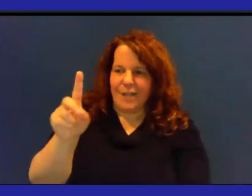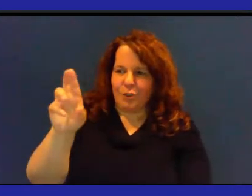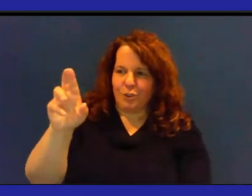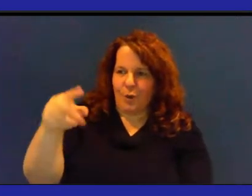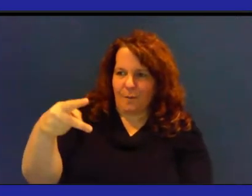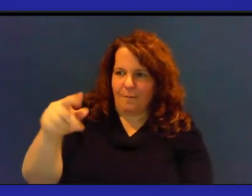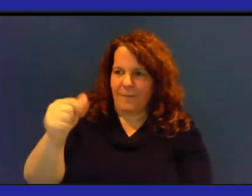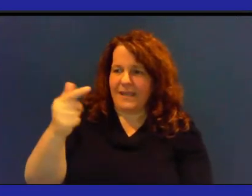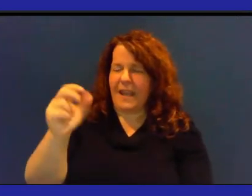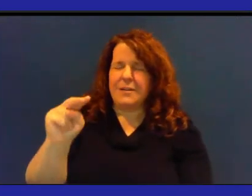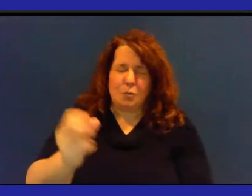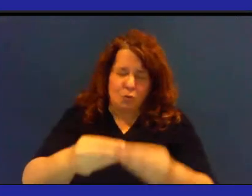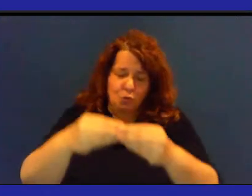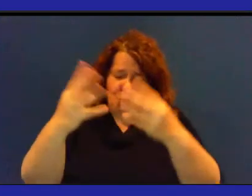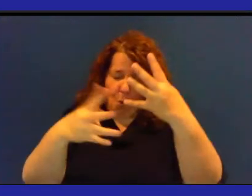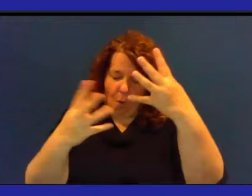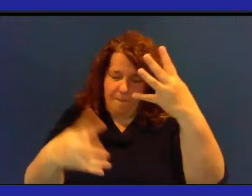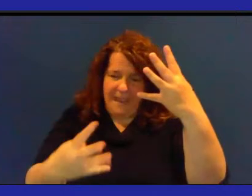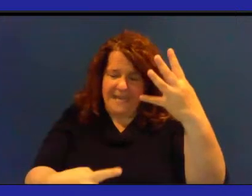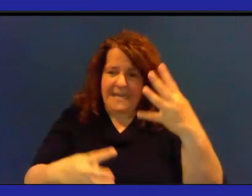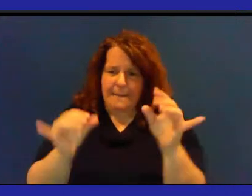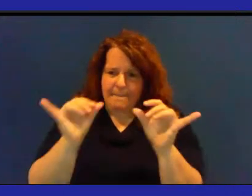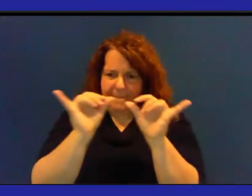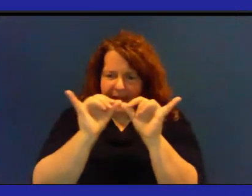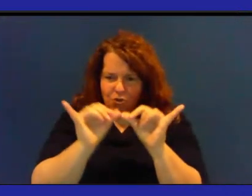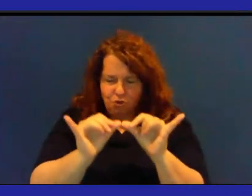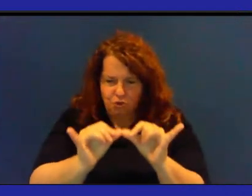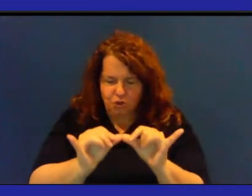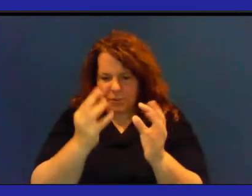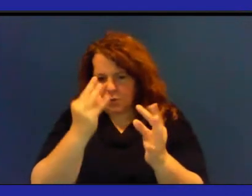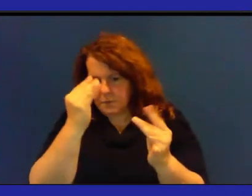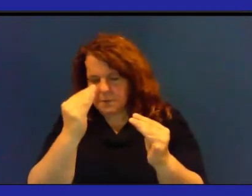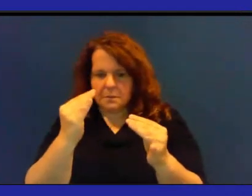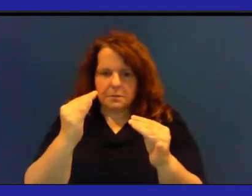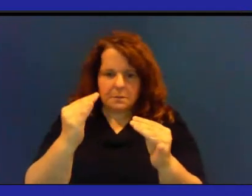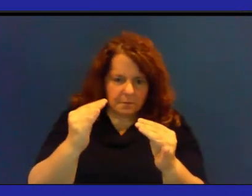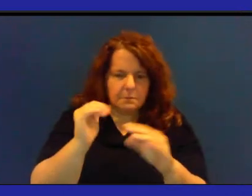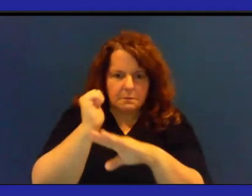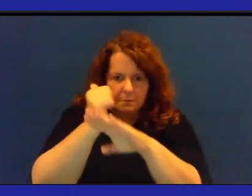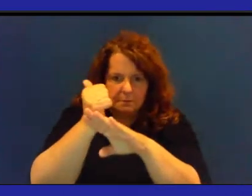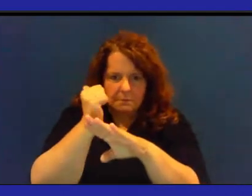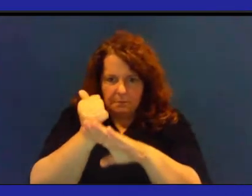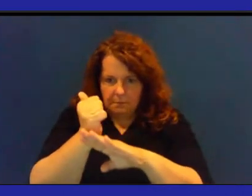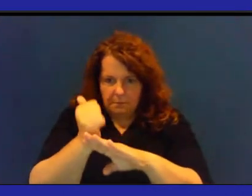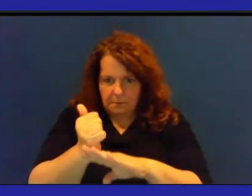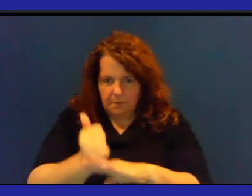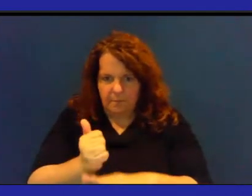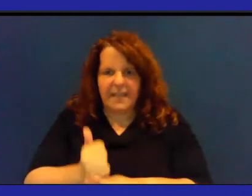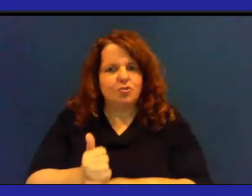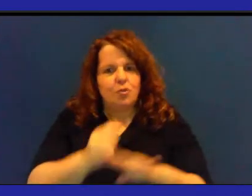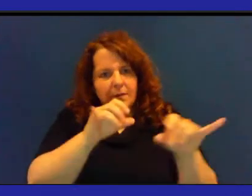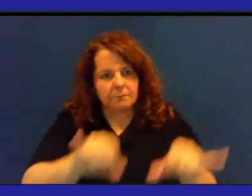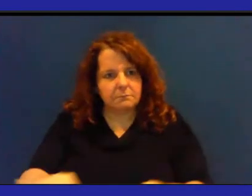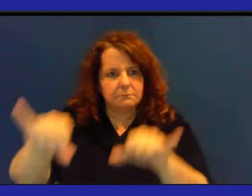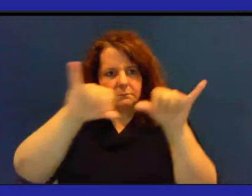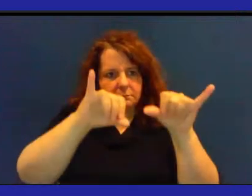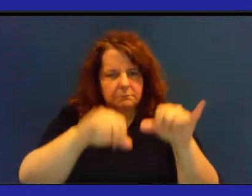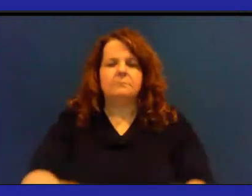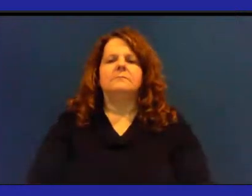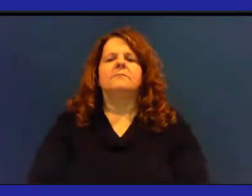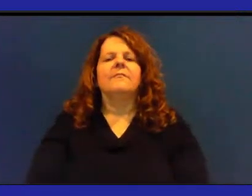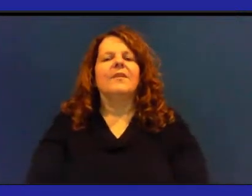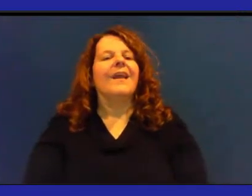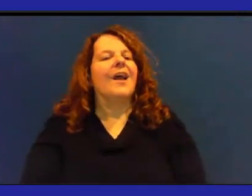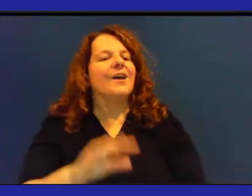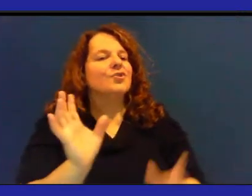many measures and, the time and thoughtfulness that goes into that. We want to make sure that they're applicable across the board. So the comment that I was going to have